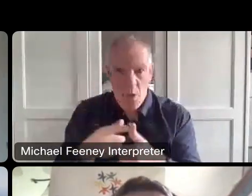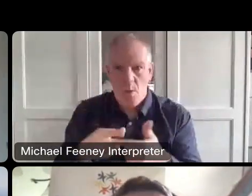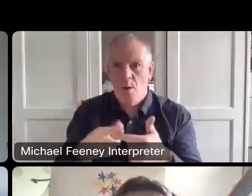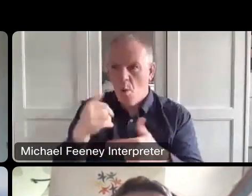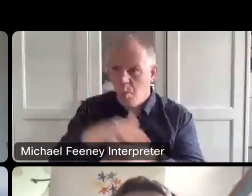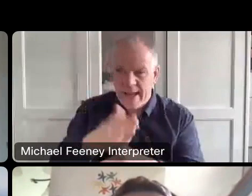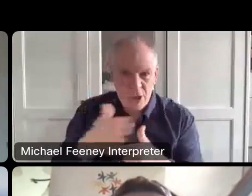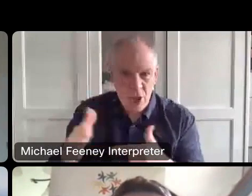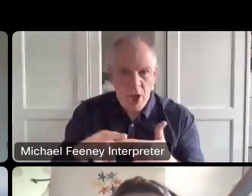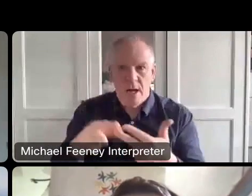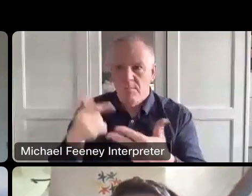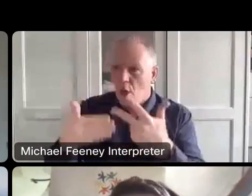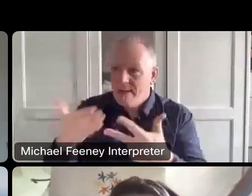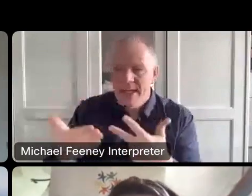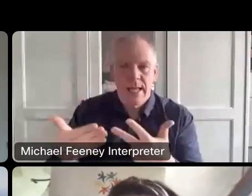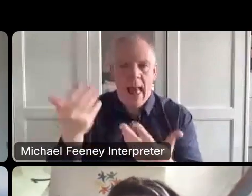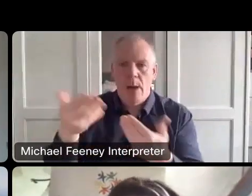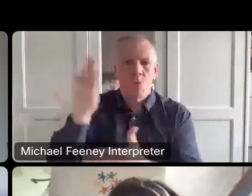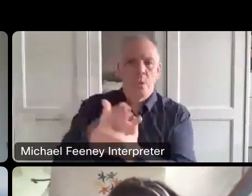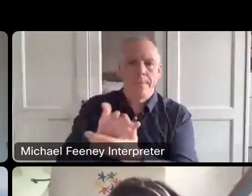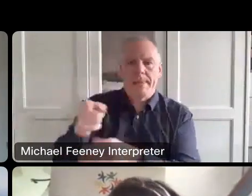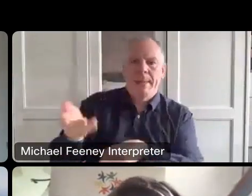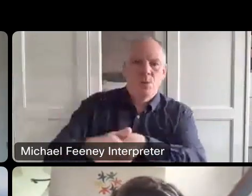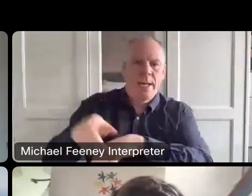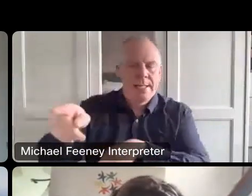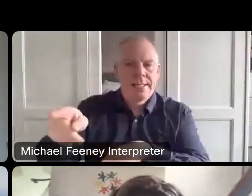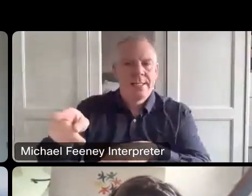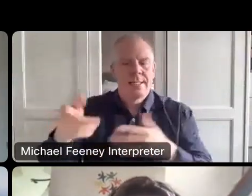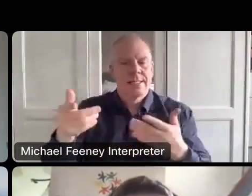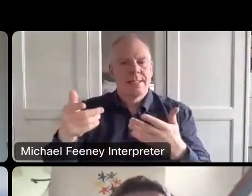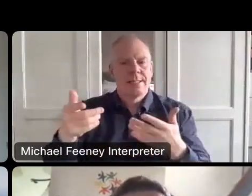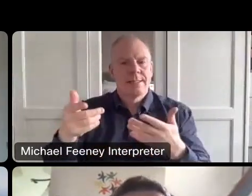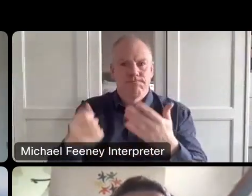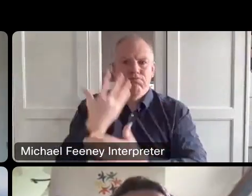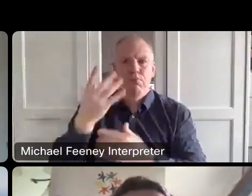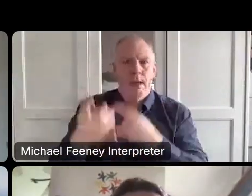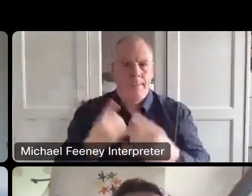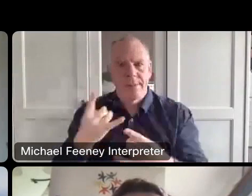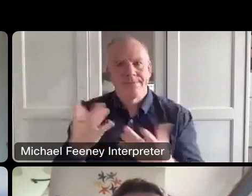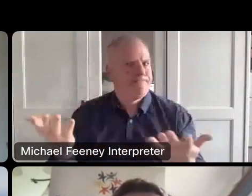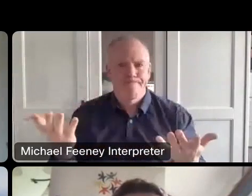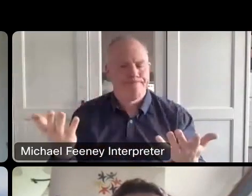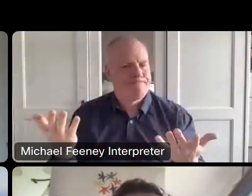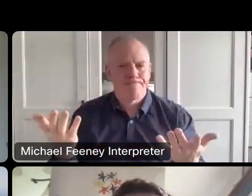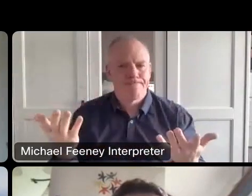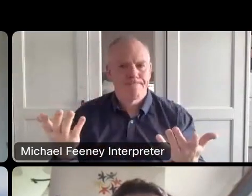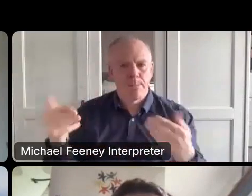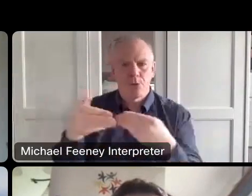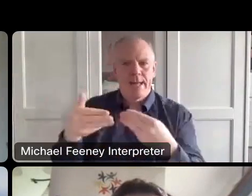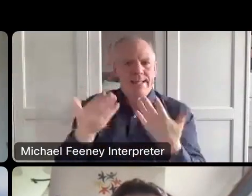in the process? What could have protected him from inevitably what happened to him, which was his death? And as